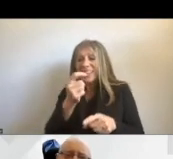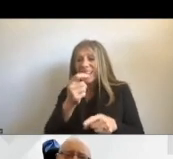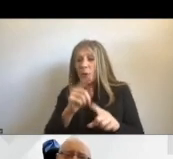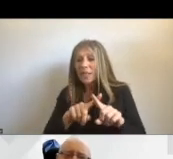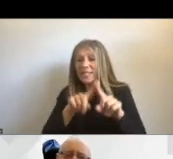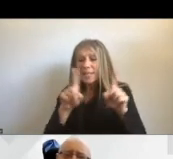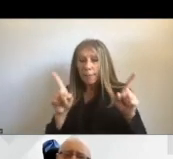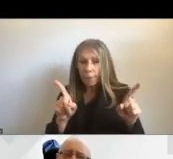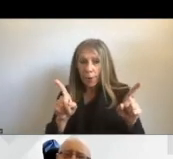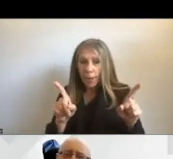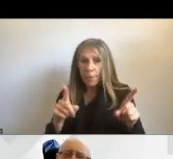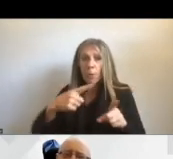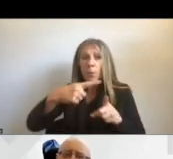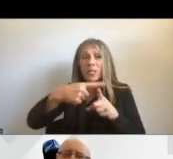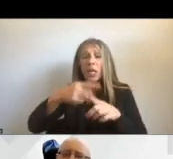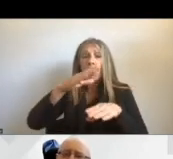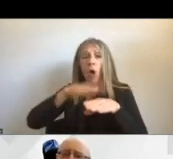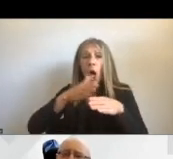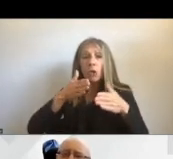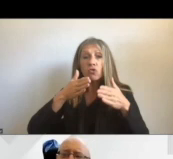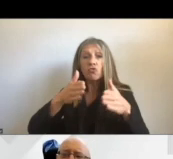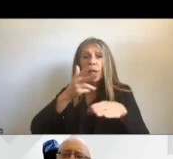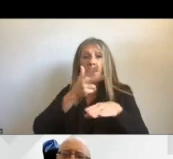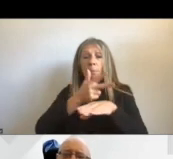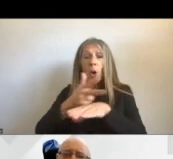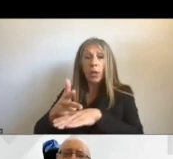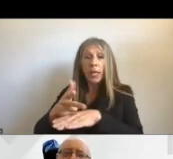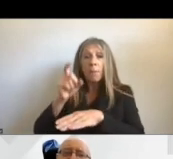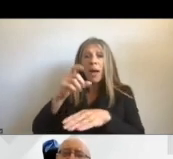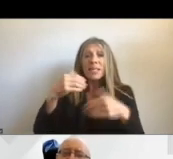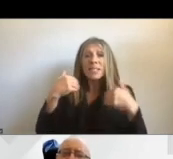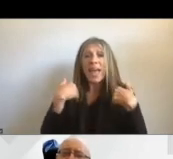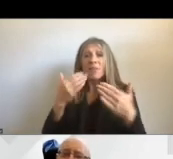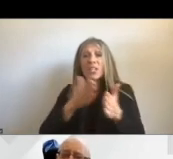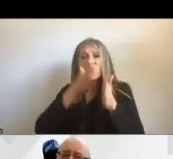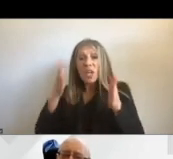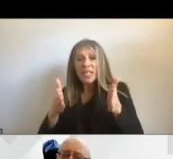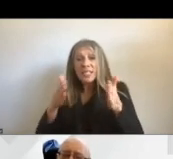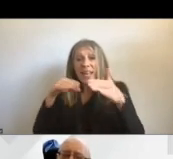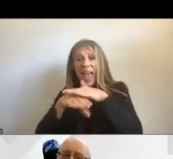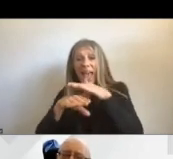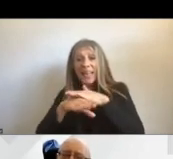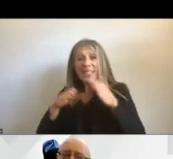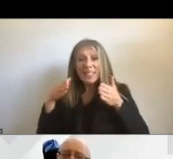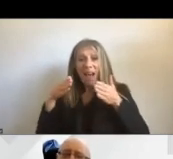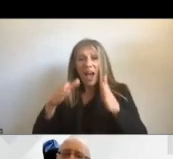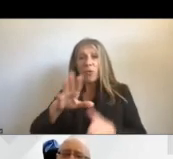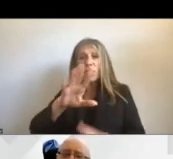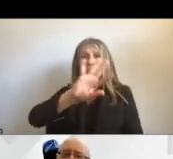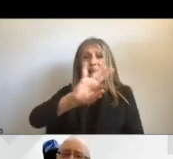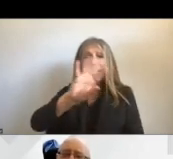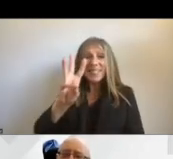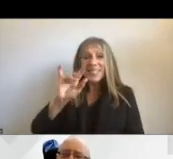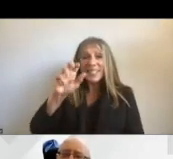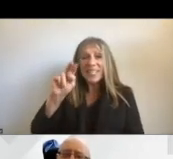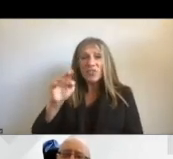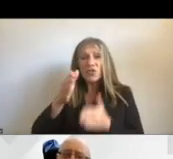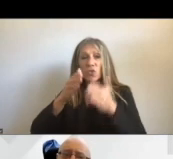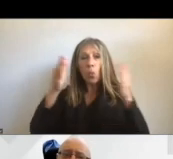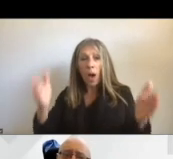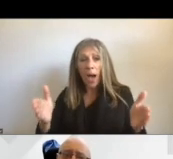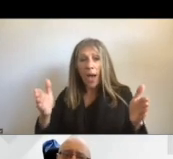spaces. 310.5 is common requirements for perpendicular and angled parking spaces.